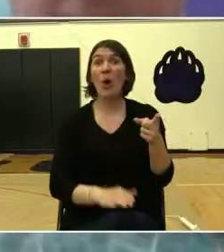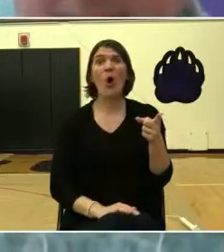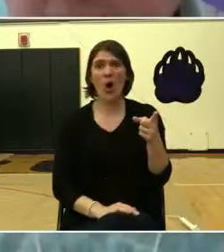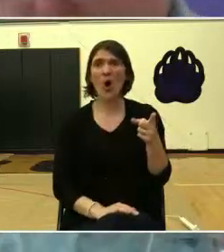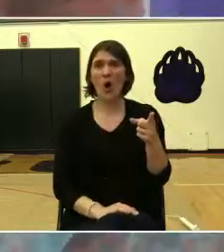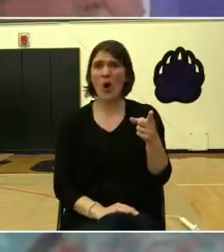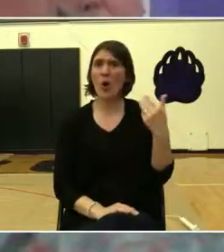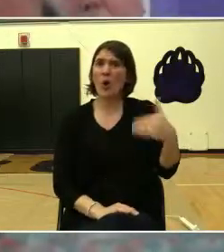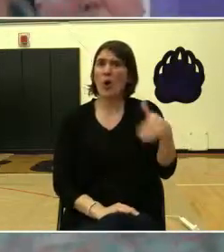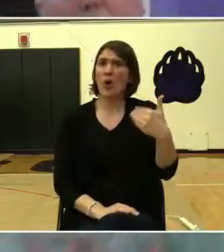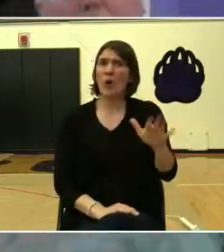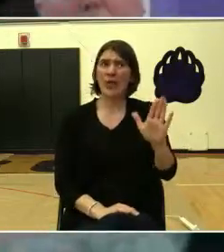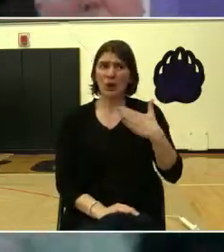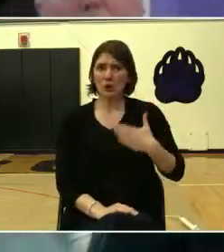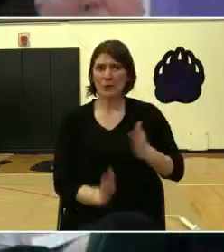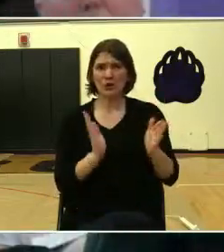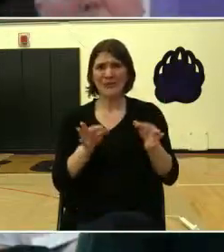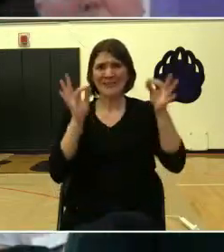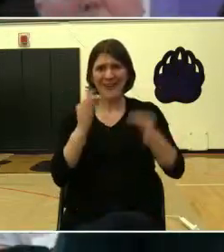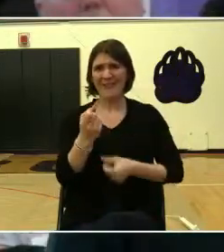that's human services